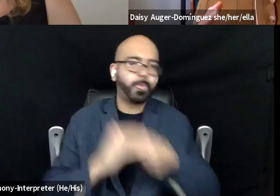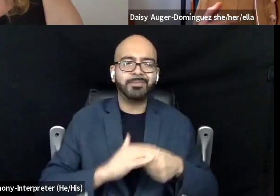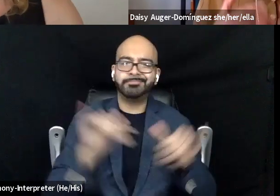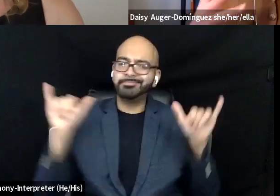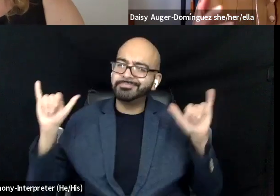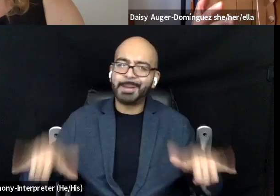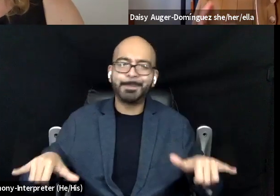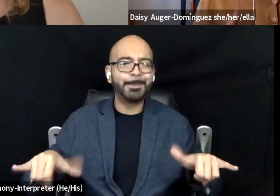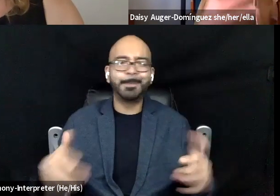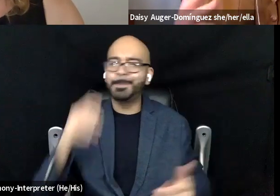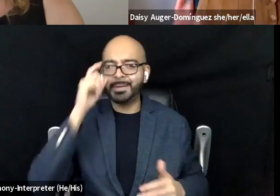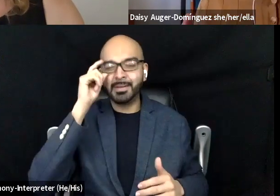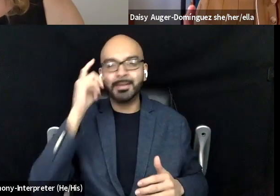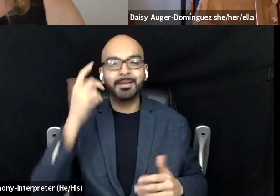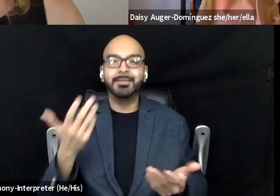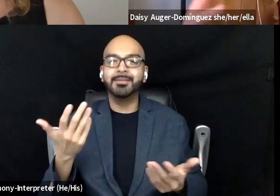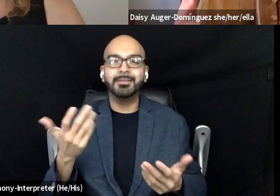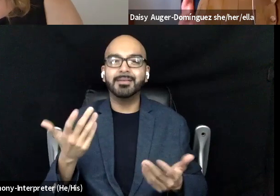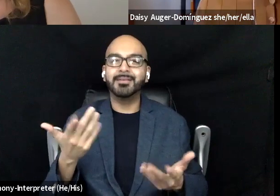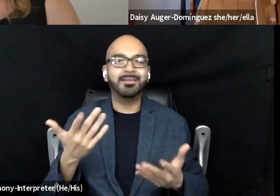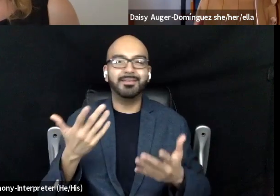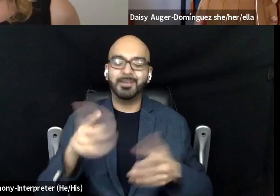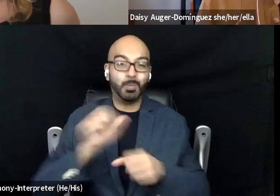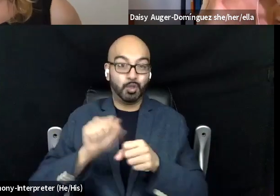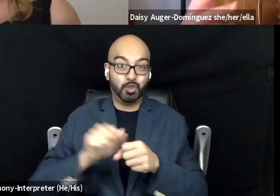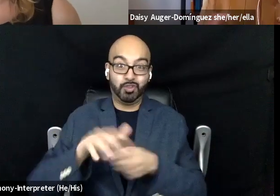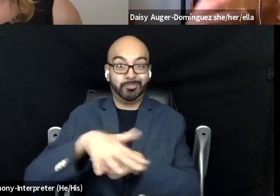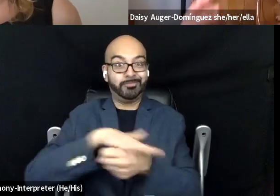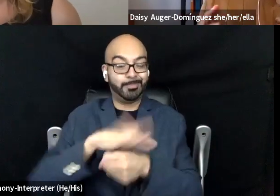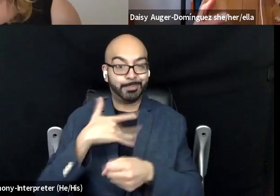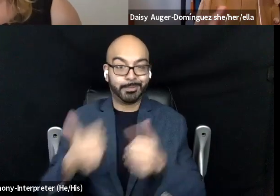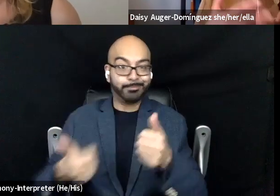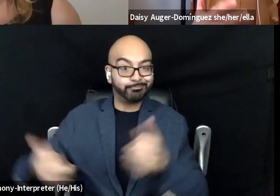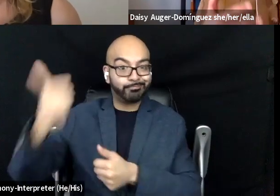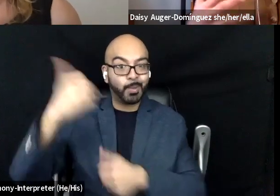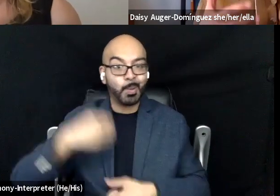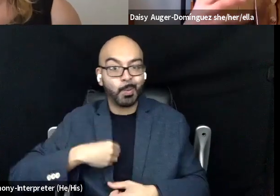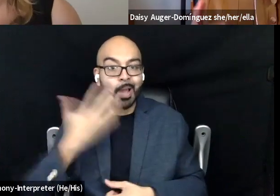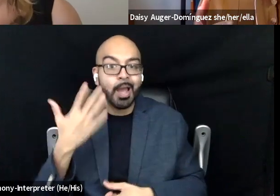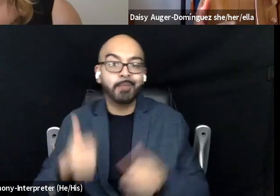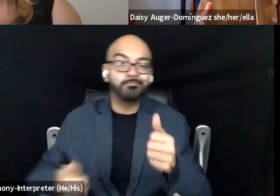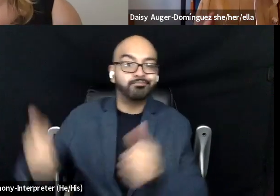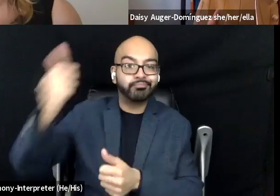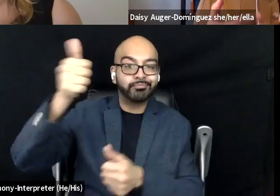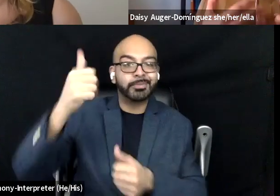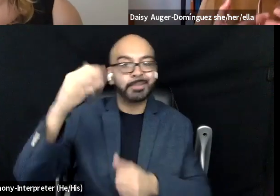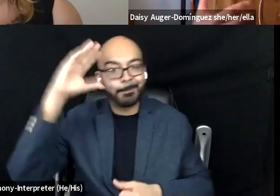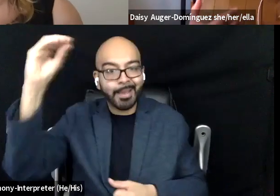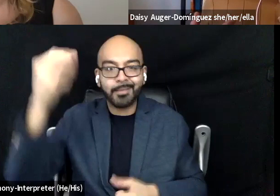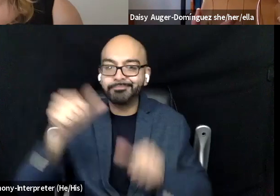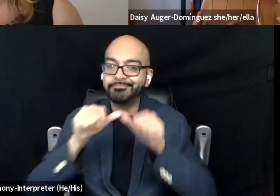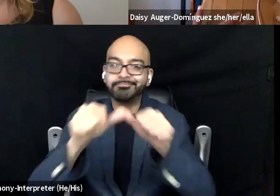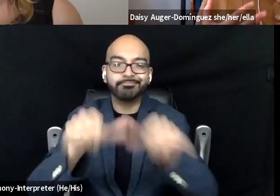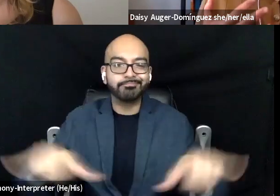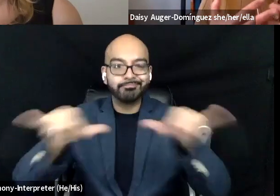maintain workplaces that are predominantly white and predominantly male. And while that continues, and while it continues to go unquestioned, people that